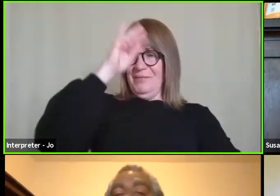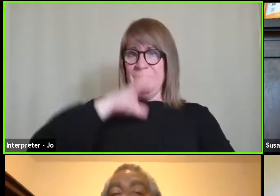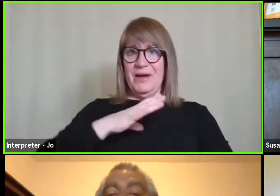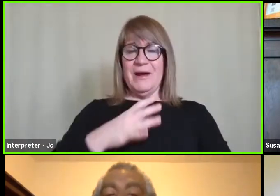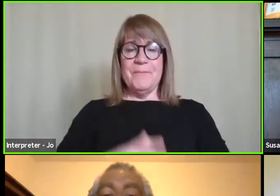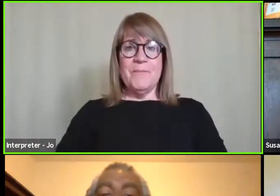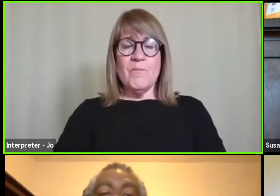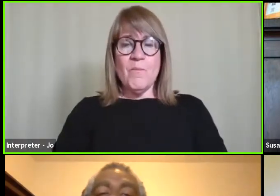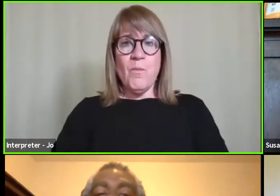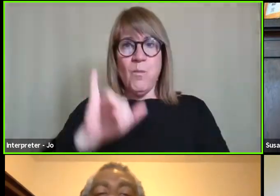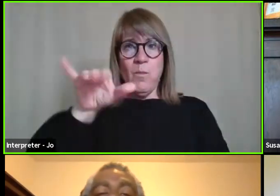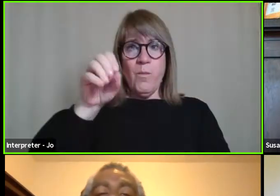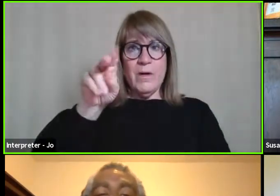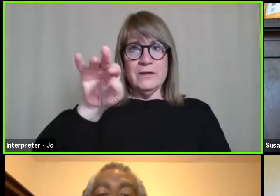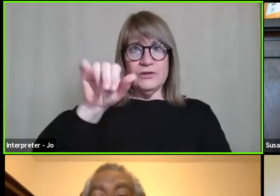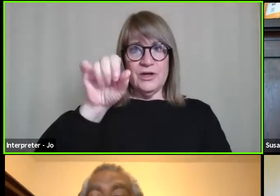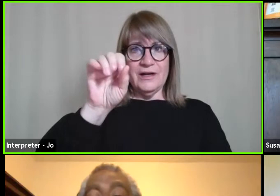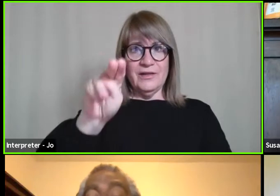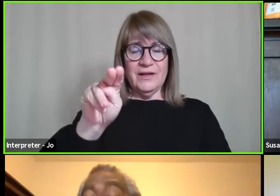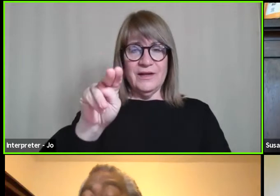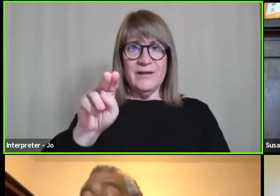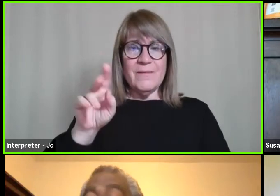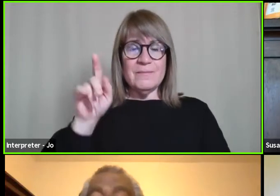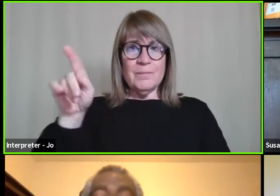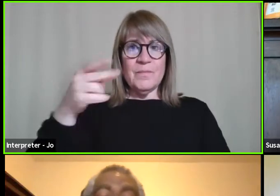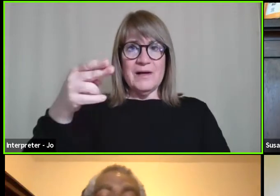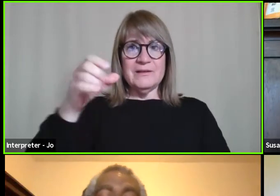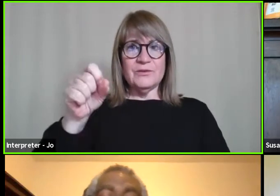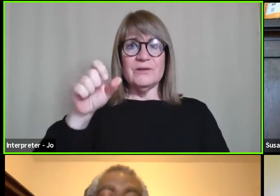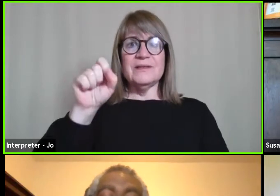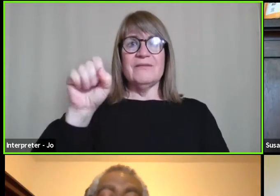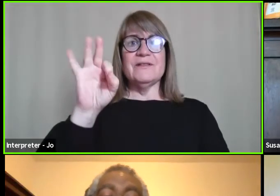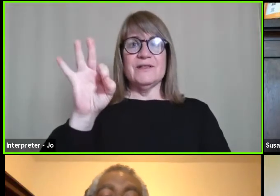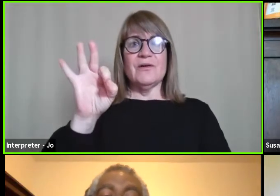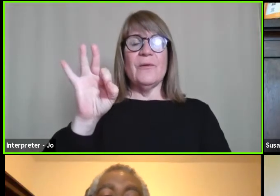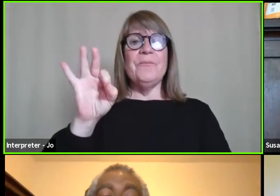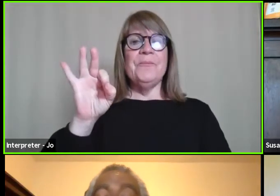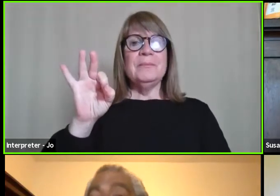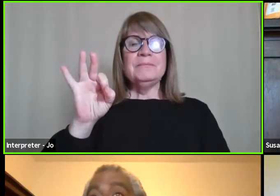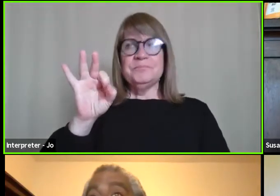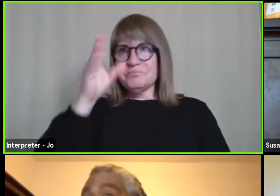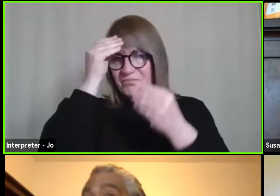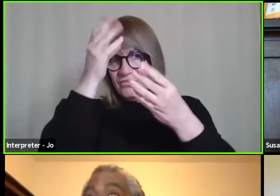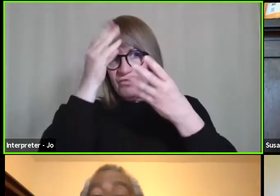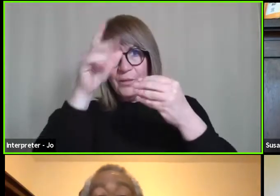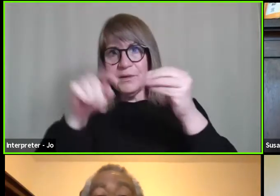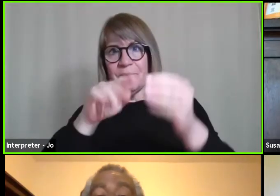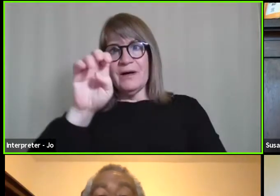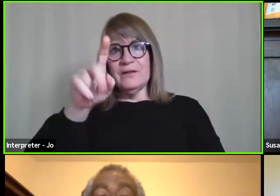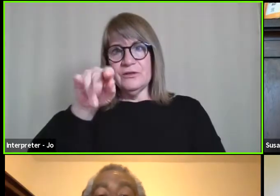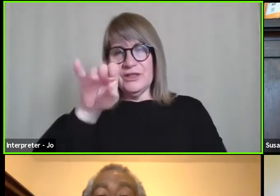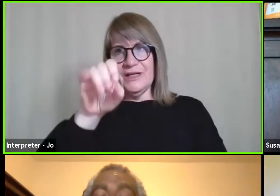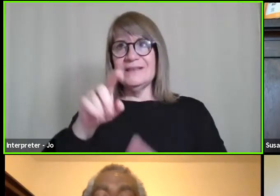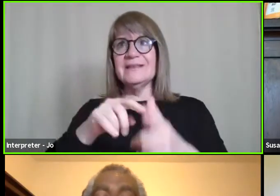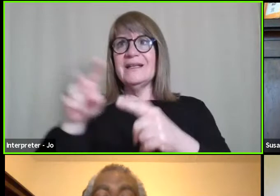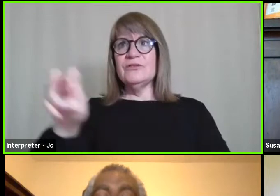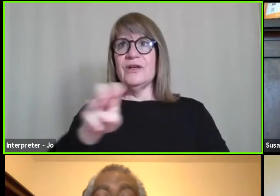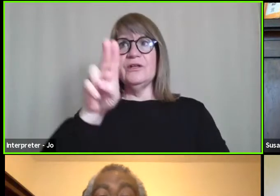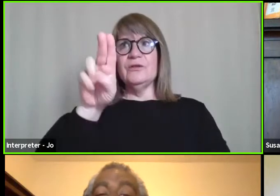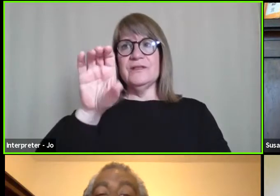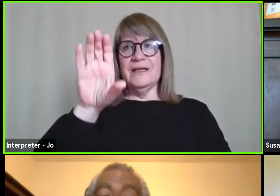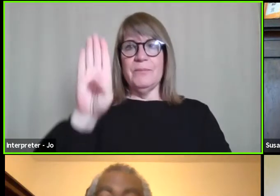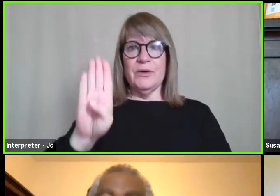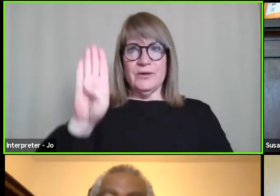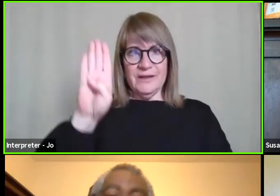student uh at lick wilmerding in high school in san francisco was introduced to these ideas went to uc berkeley studied those